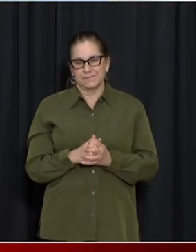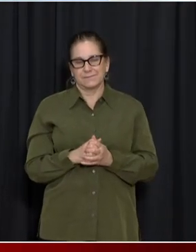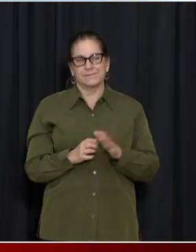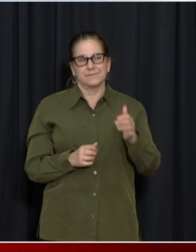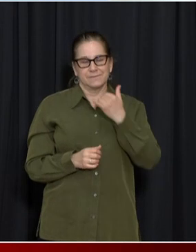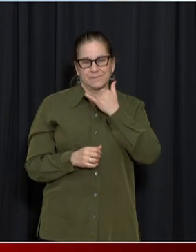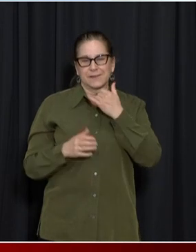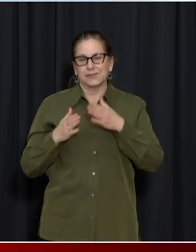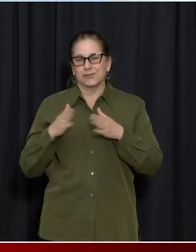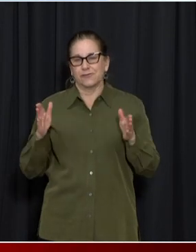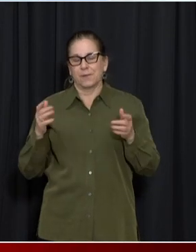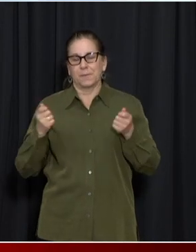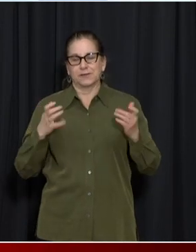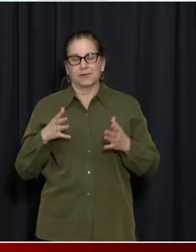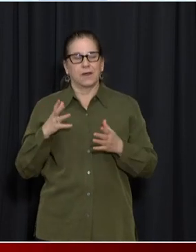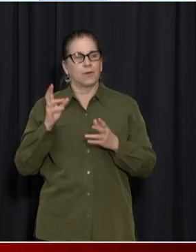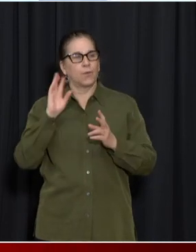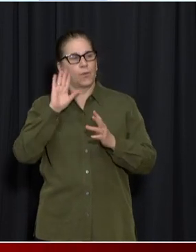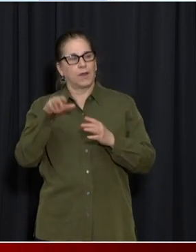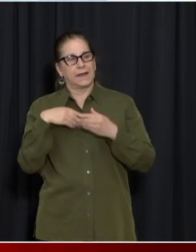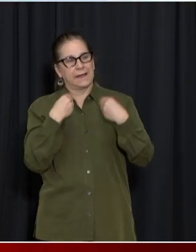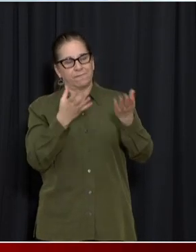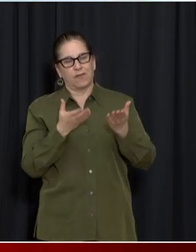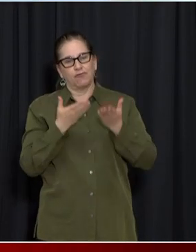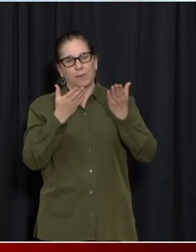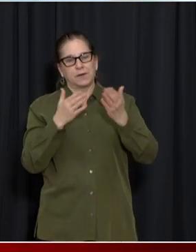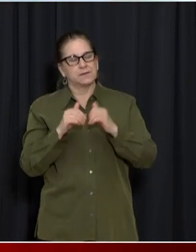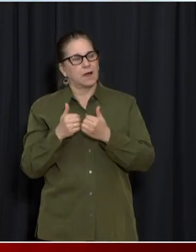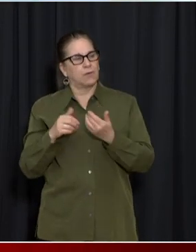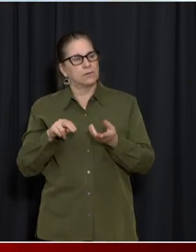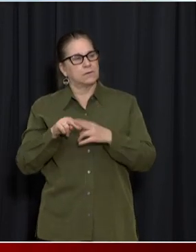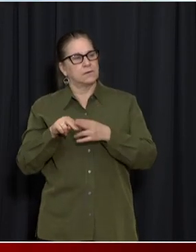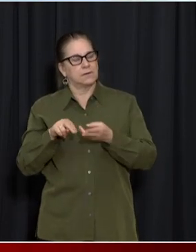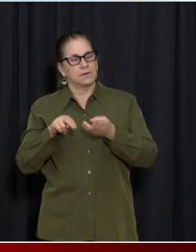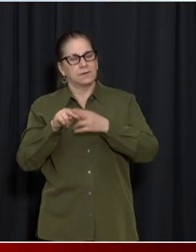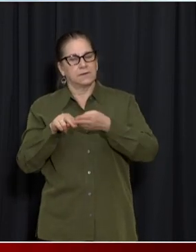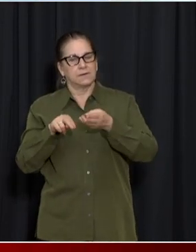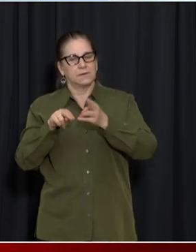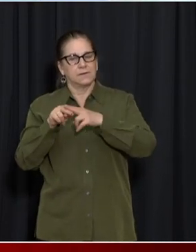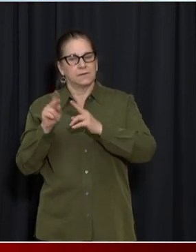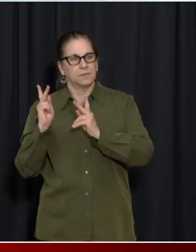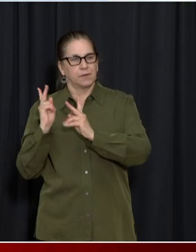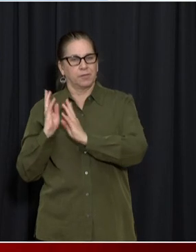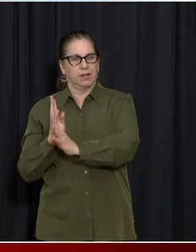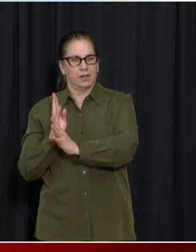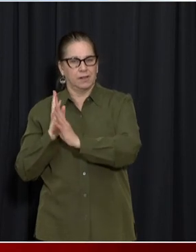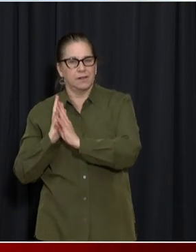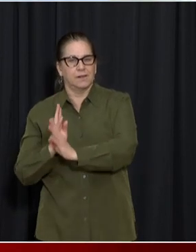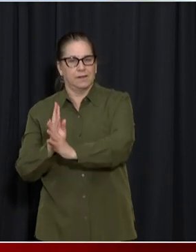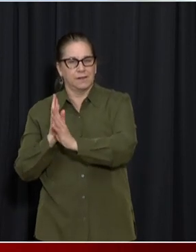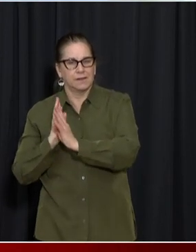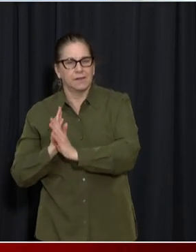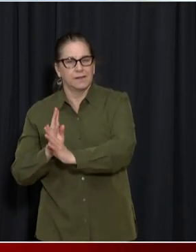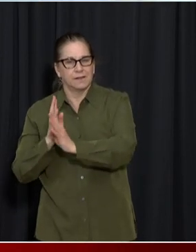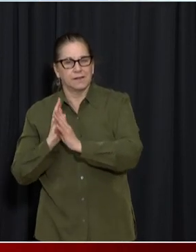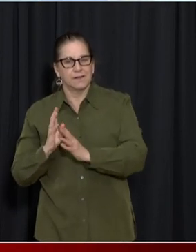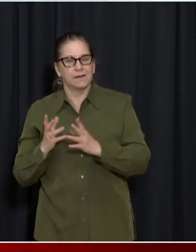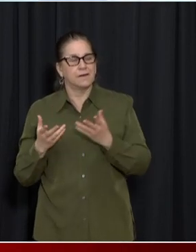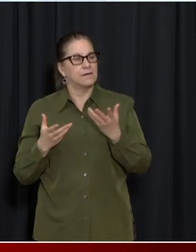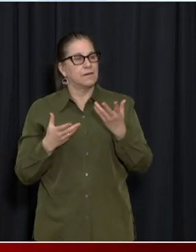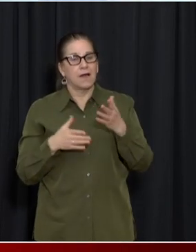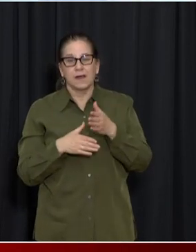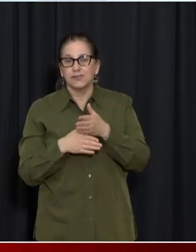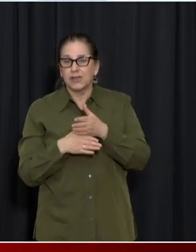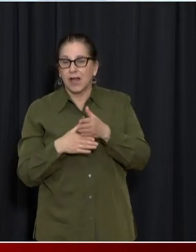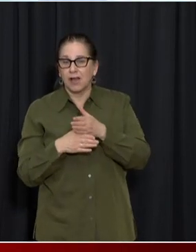demand throughout the stages. Equally important are the shared transit providers, providing only essential trips today, which the